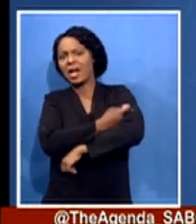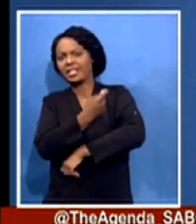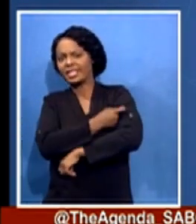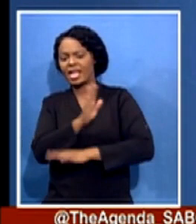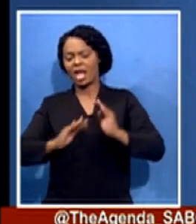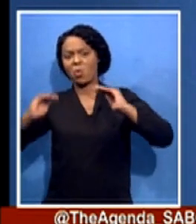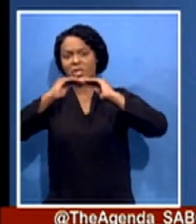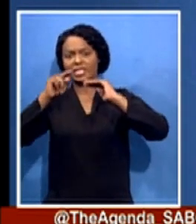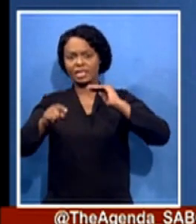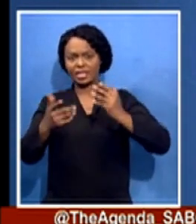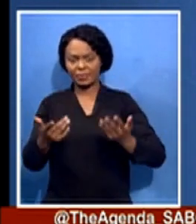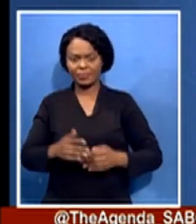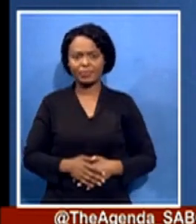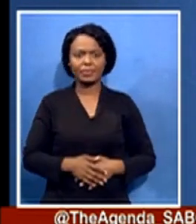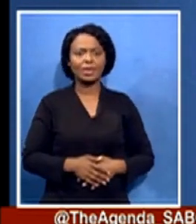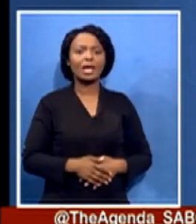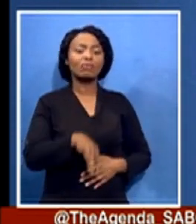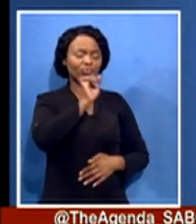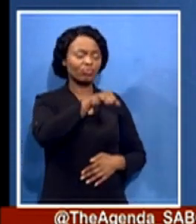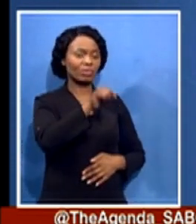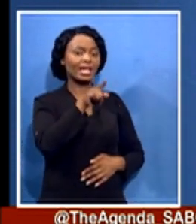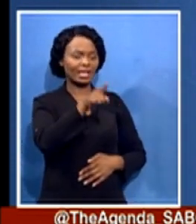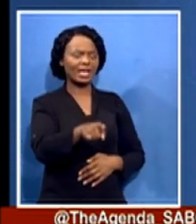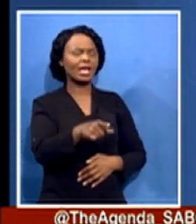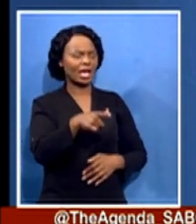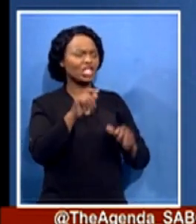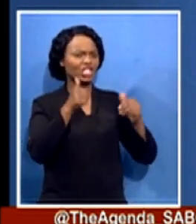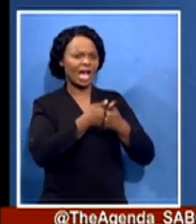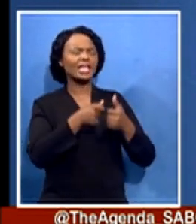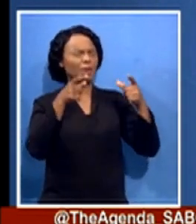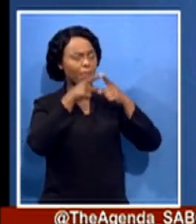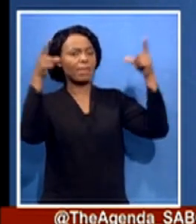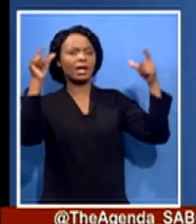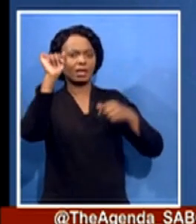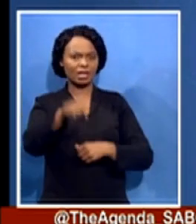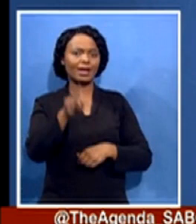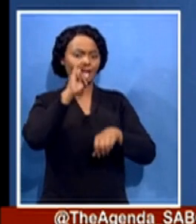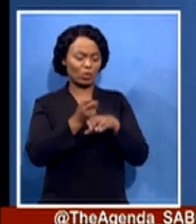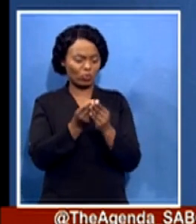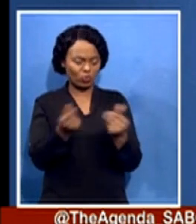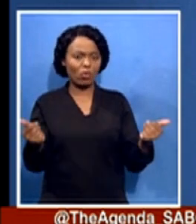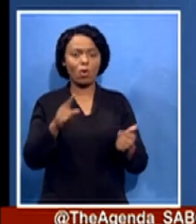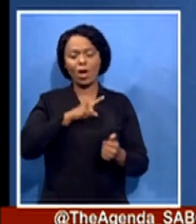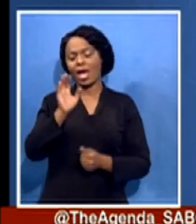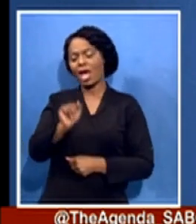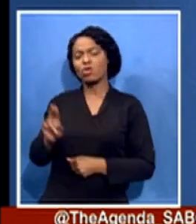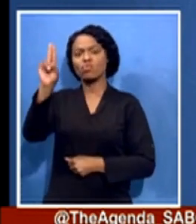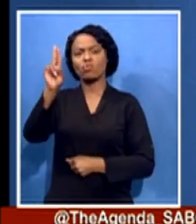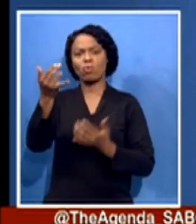of the biggest challenges that we've got to tackle. And the African Union has taken a very strong lead in this, as has our